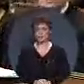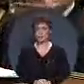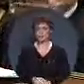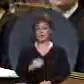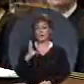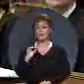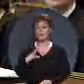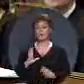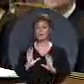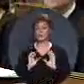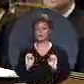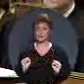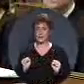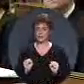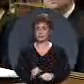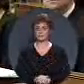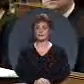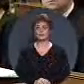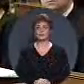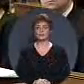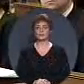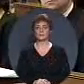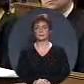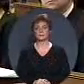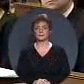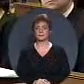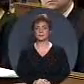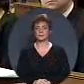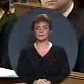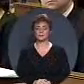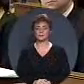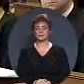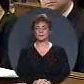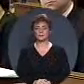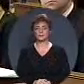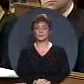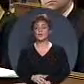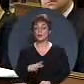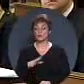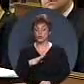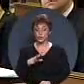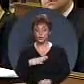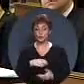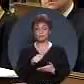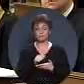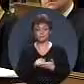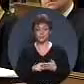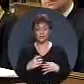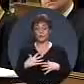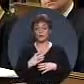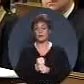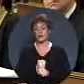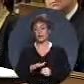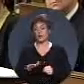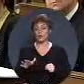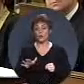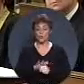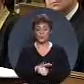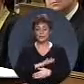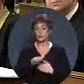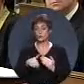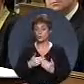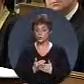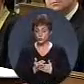Mr. Speaker, I've been extensively briefed on all the issues within the Defence Department, and if the Honourable Member wants to sit